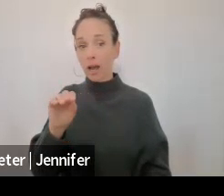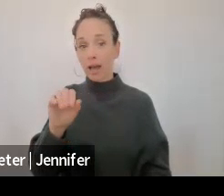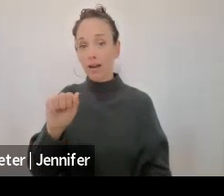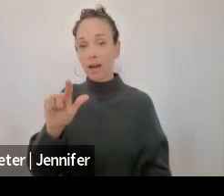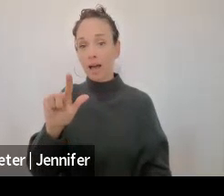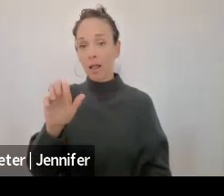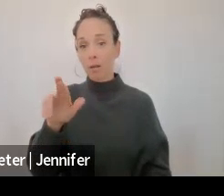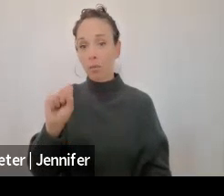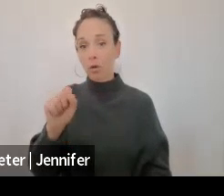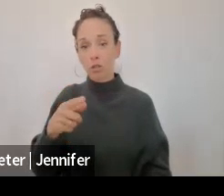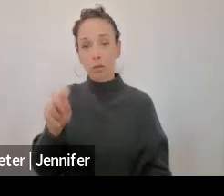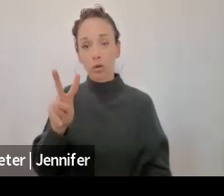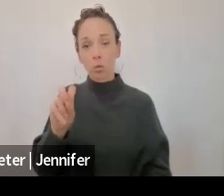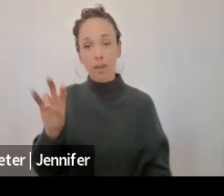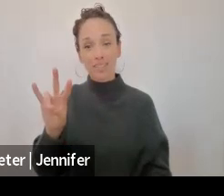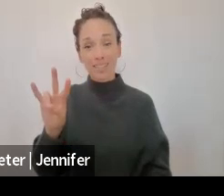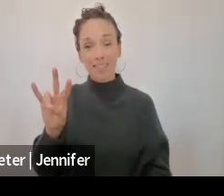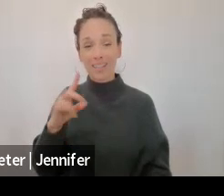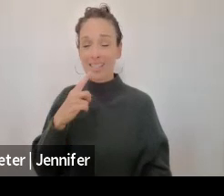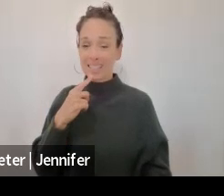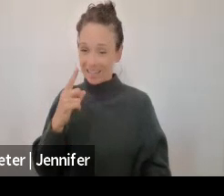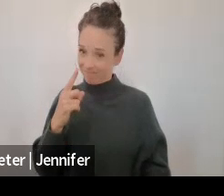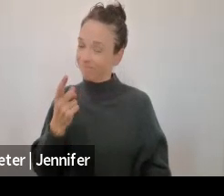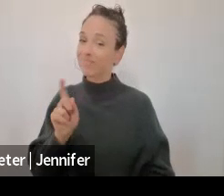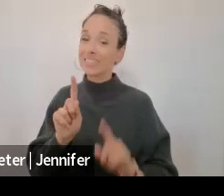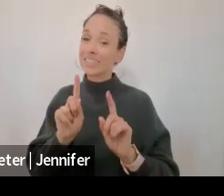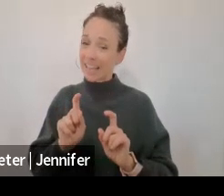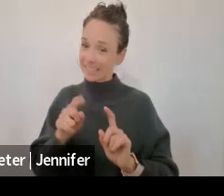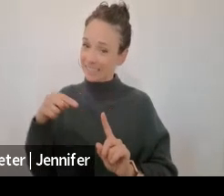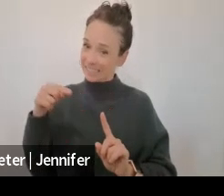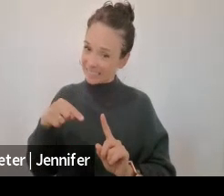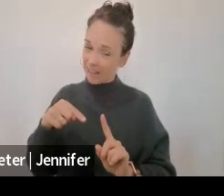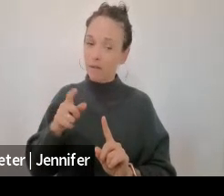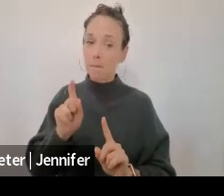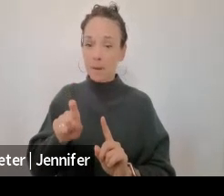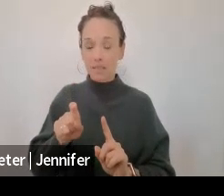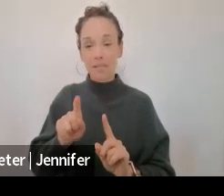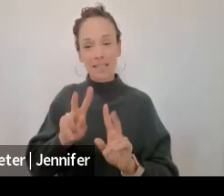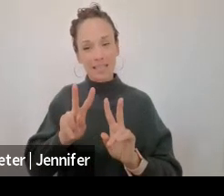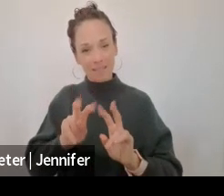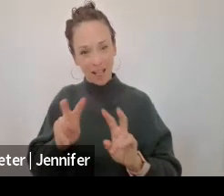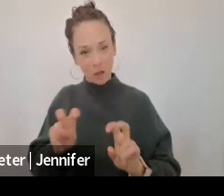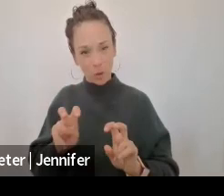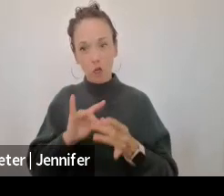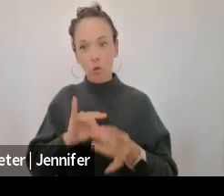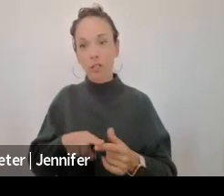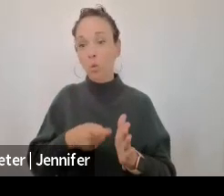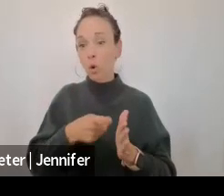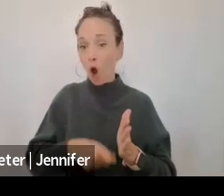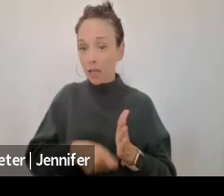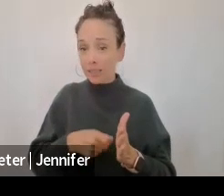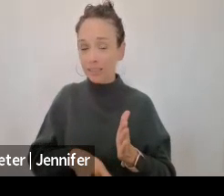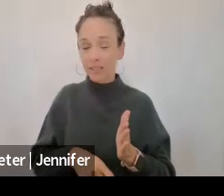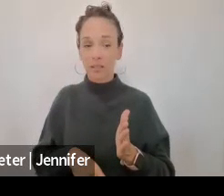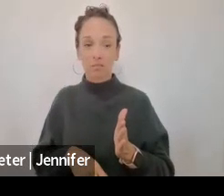2007 recommended that screening instruments be evaluated in terms of their cost, the feasibility of